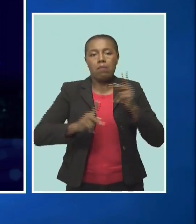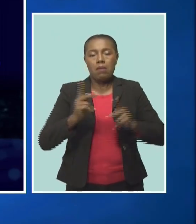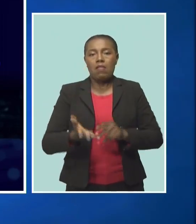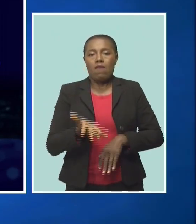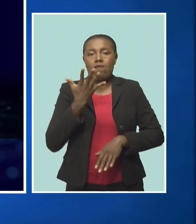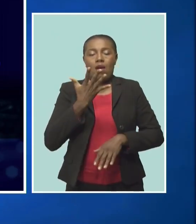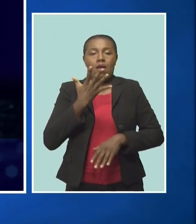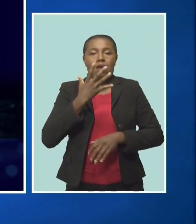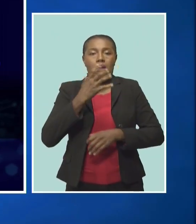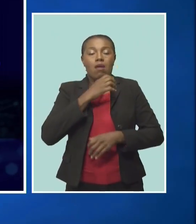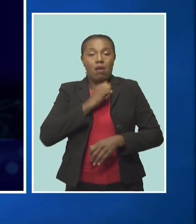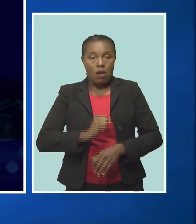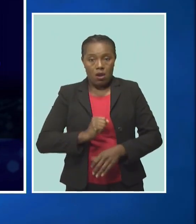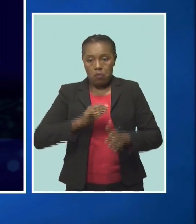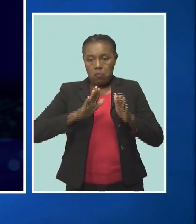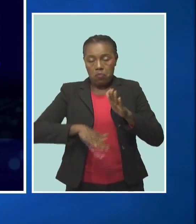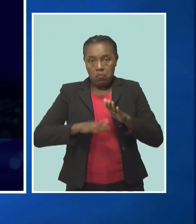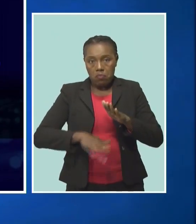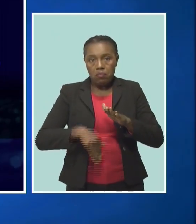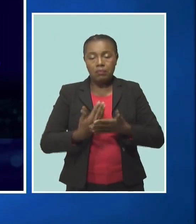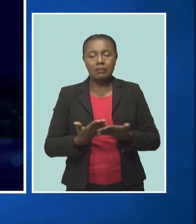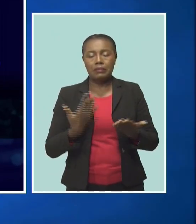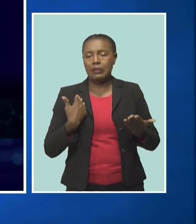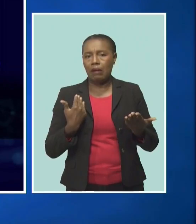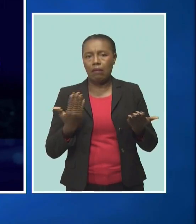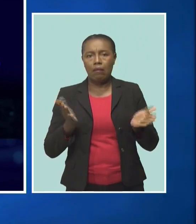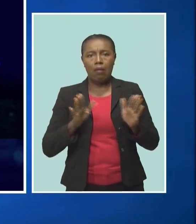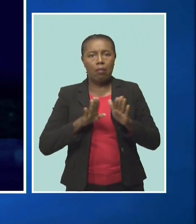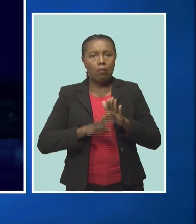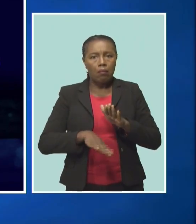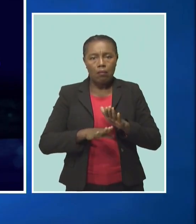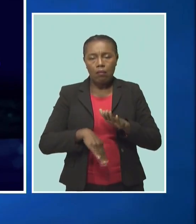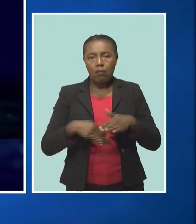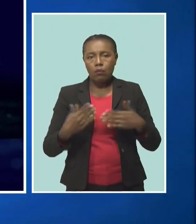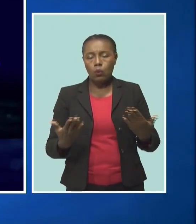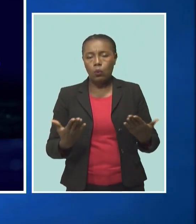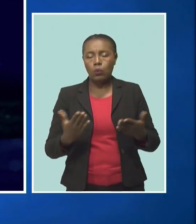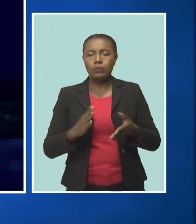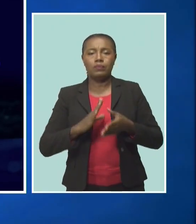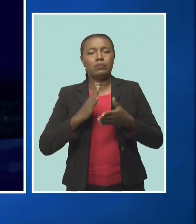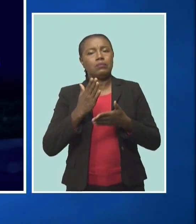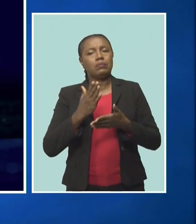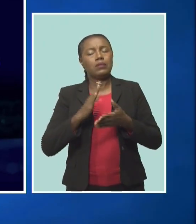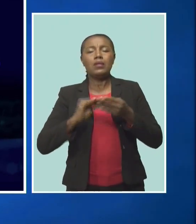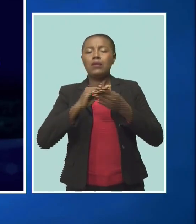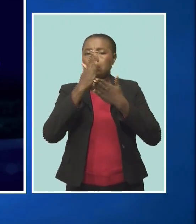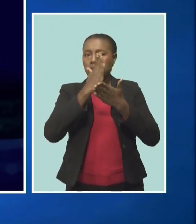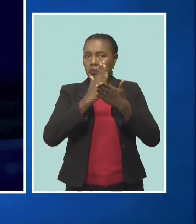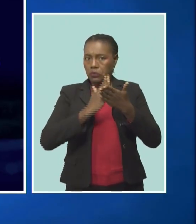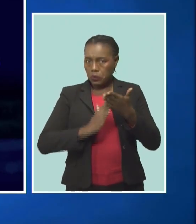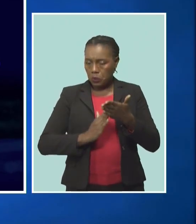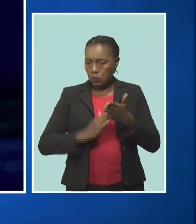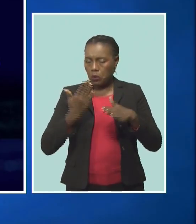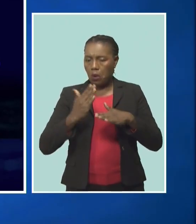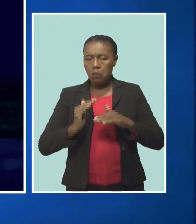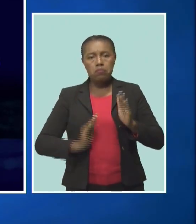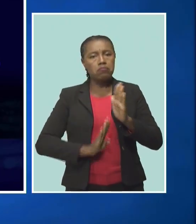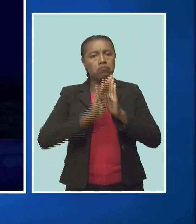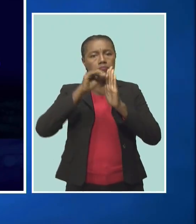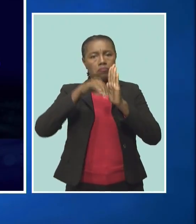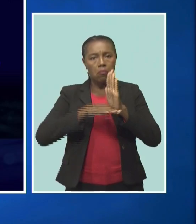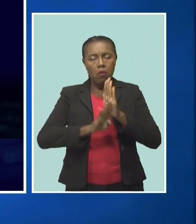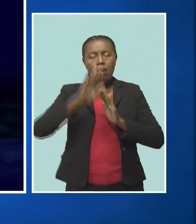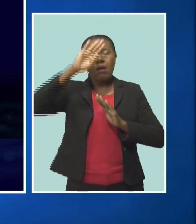is well below the threshold. There has been some small fluctuations in fever